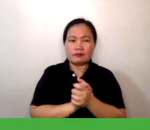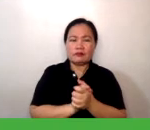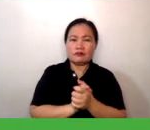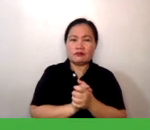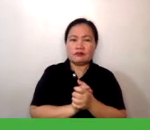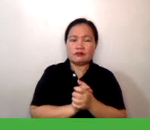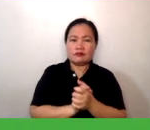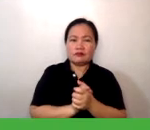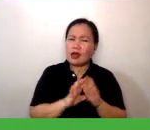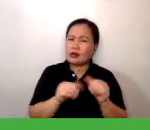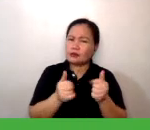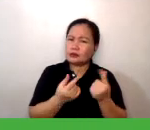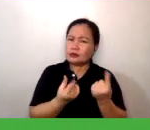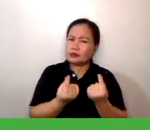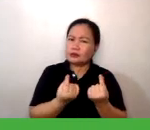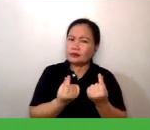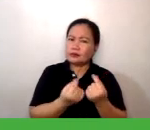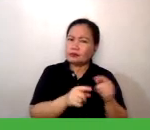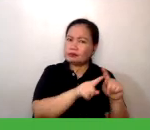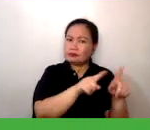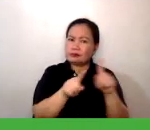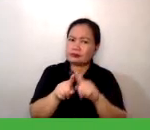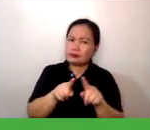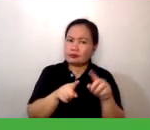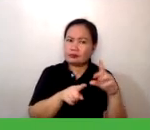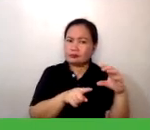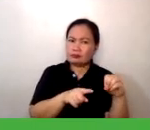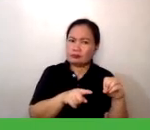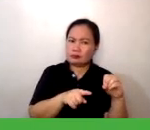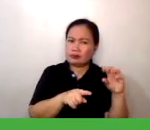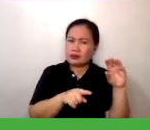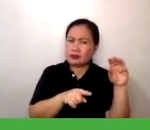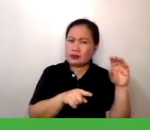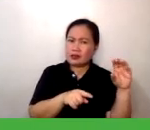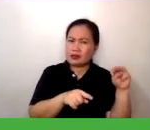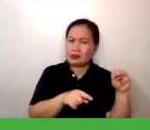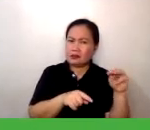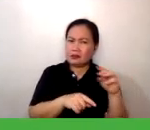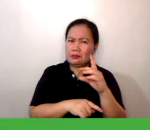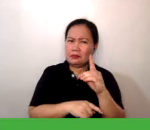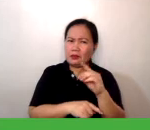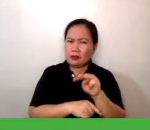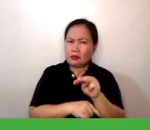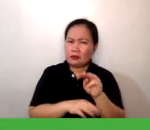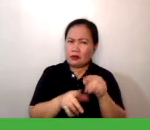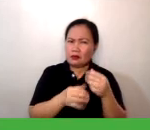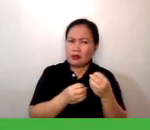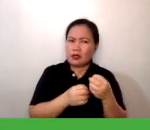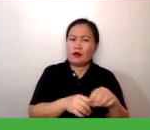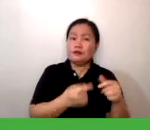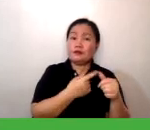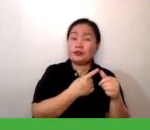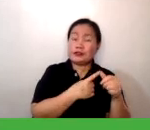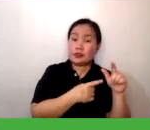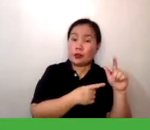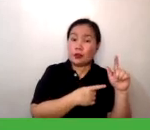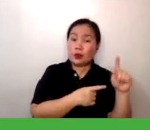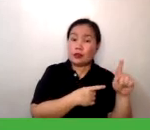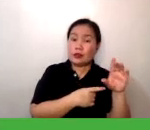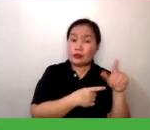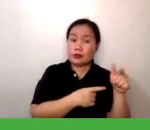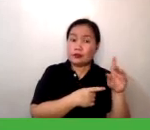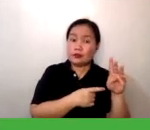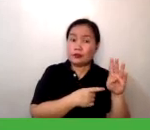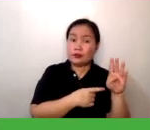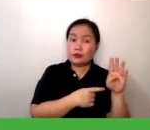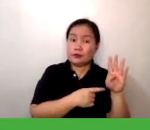hectometers. Okay? Hectometers siya. So, paano natin gagawin? Iiba ang unit. So, paano gagawin? So, i-convert muna